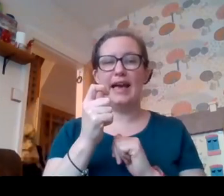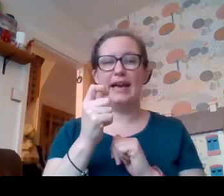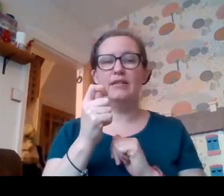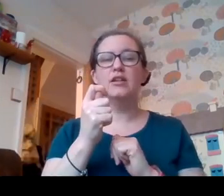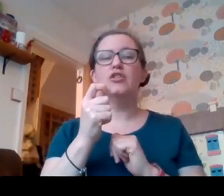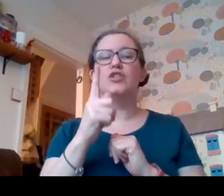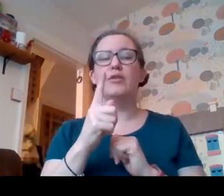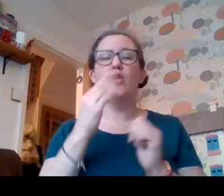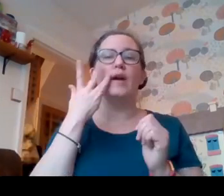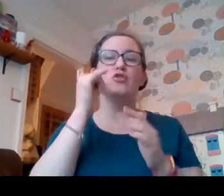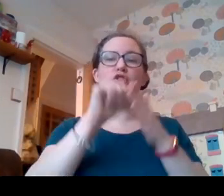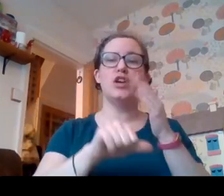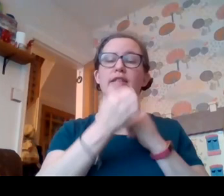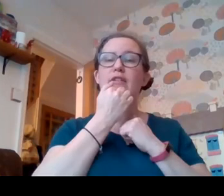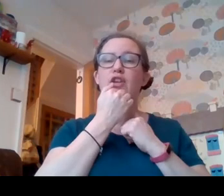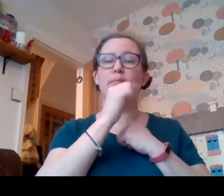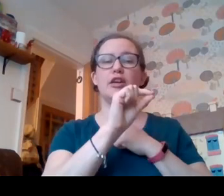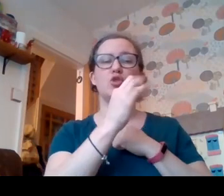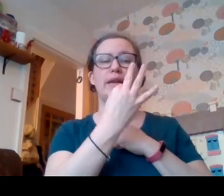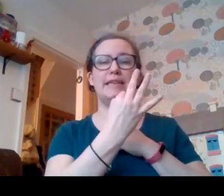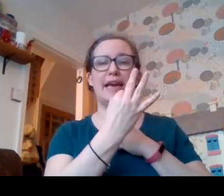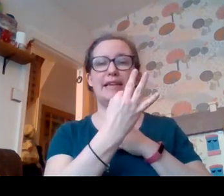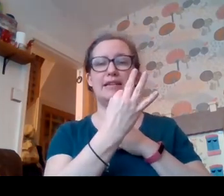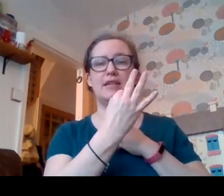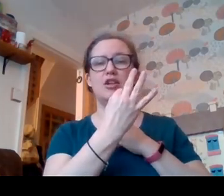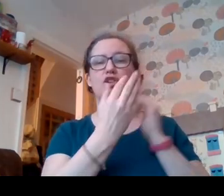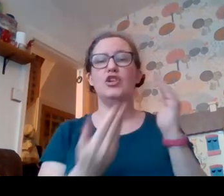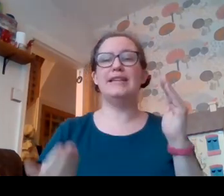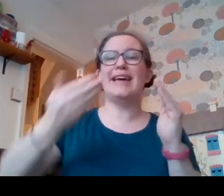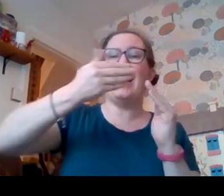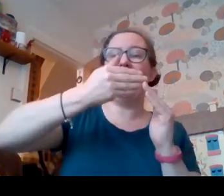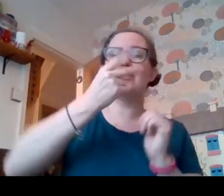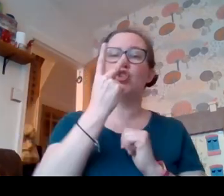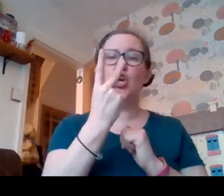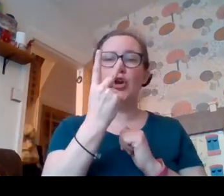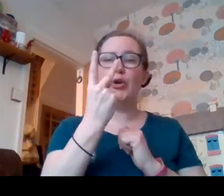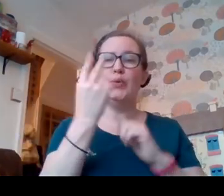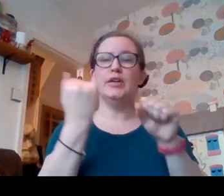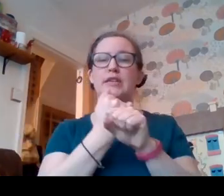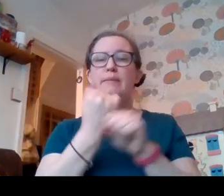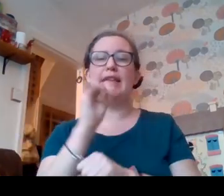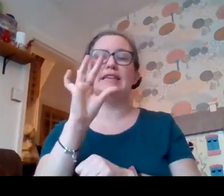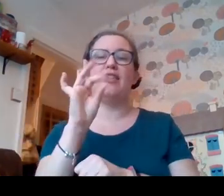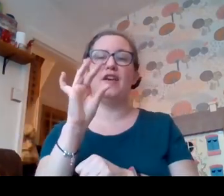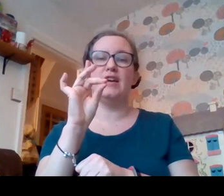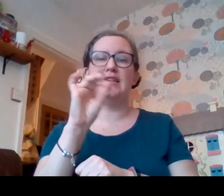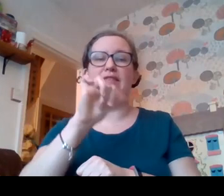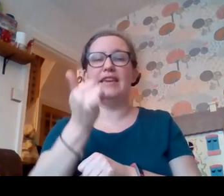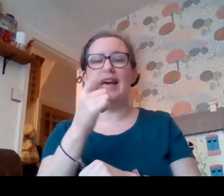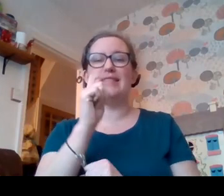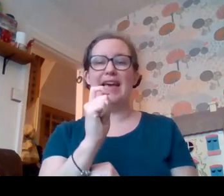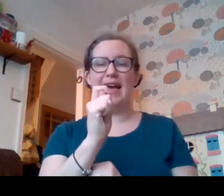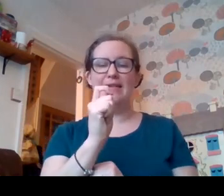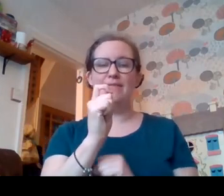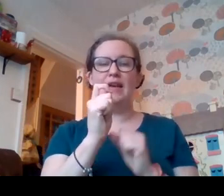10. Okay, so when you're starting on the number like 28, you need to add 2 to make it to 30,